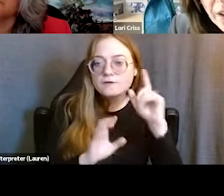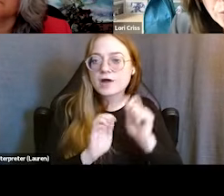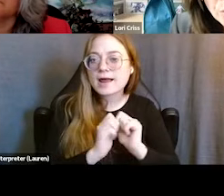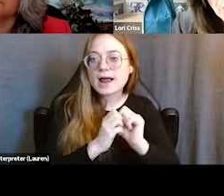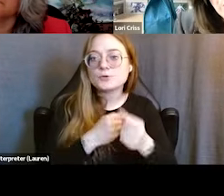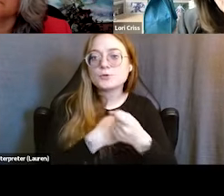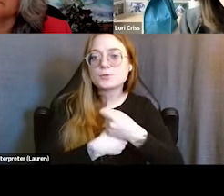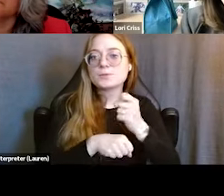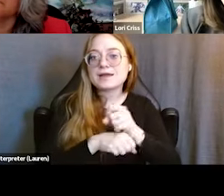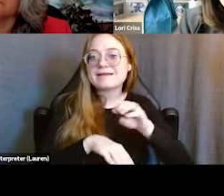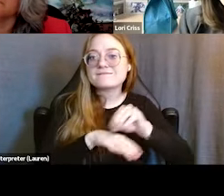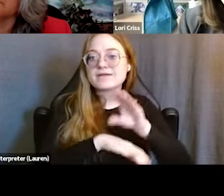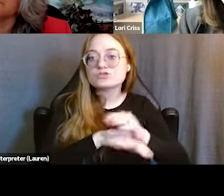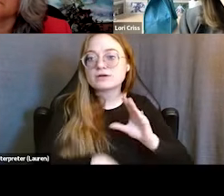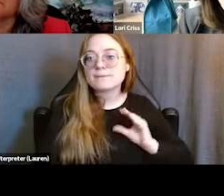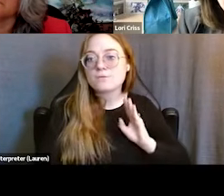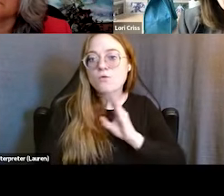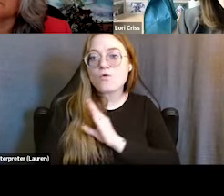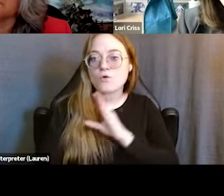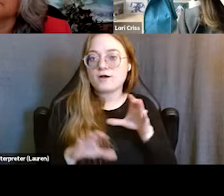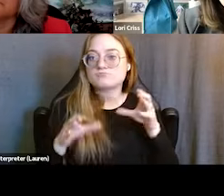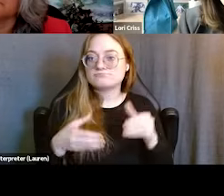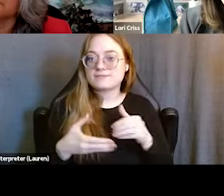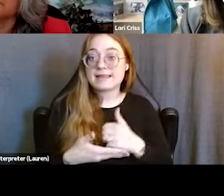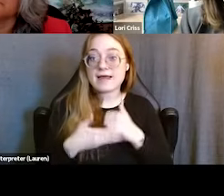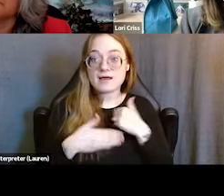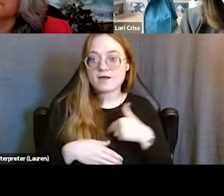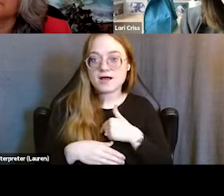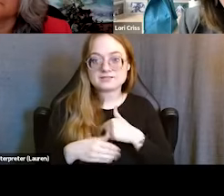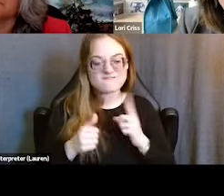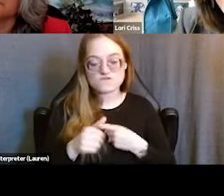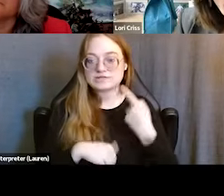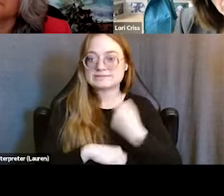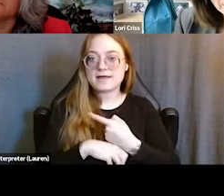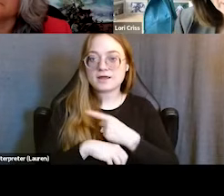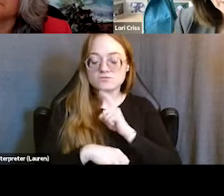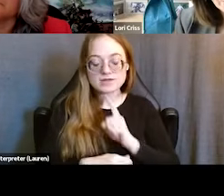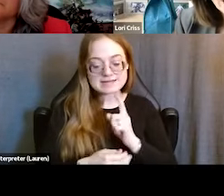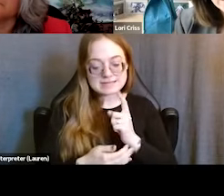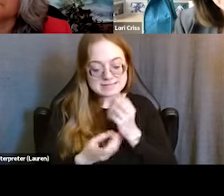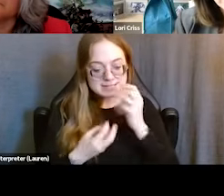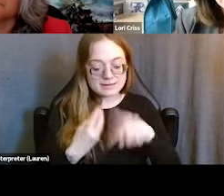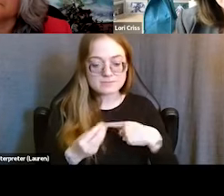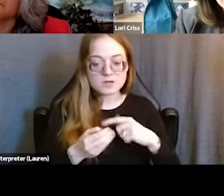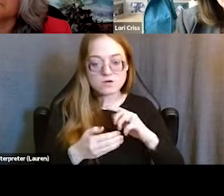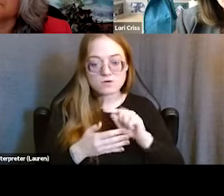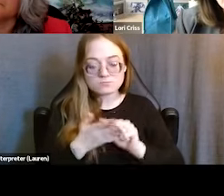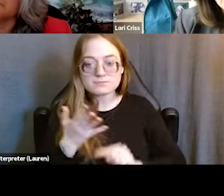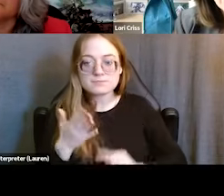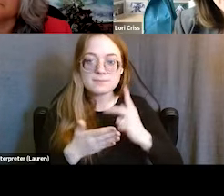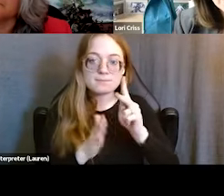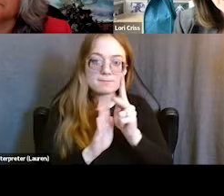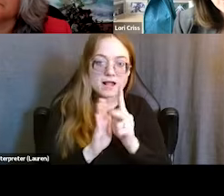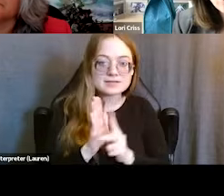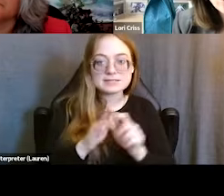an advisory board that would help us from day one really think about all of the policies and practices that needed to be put